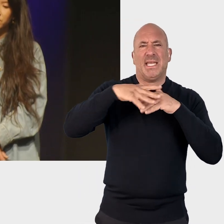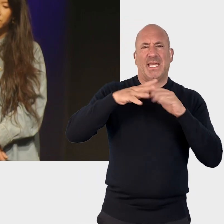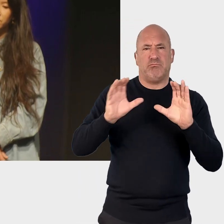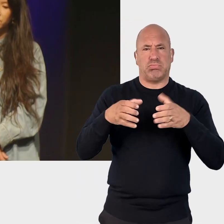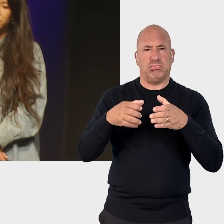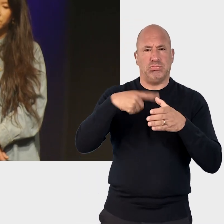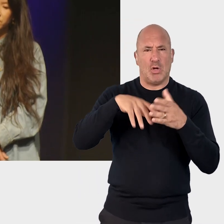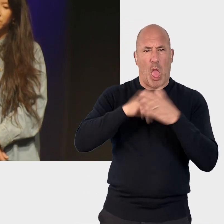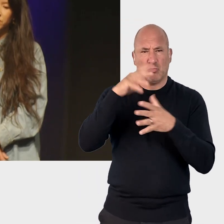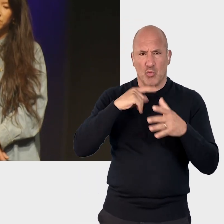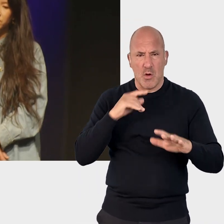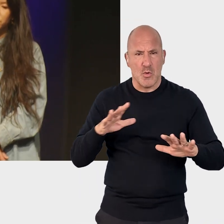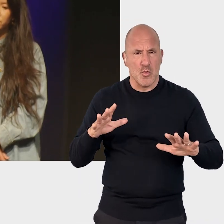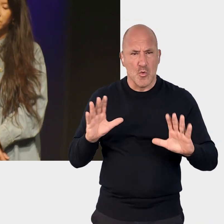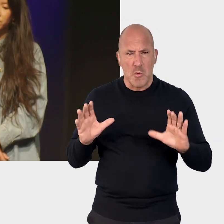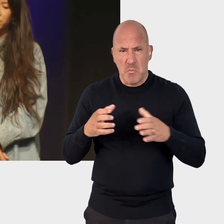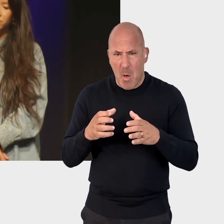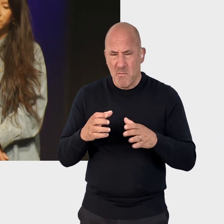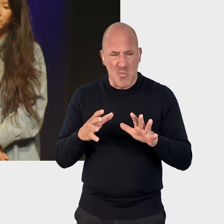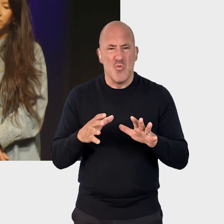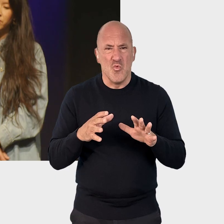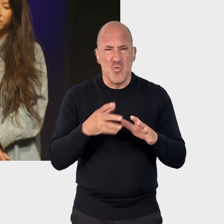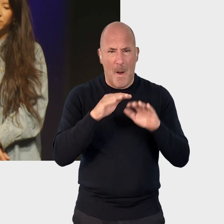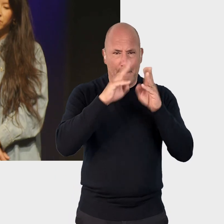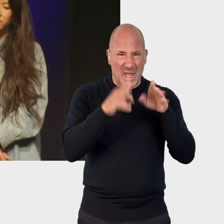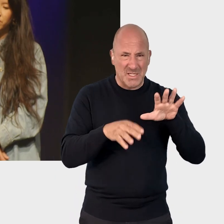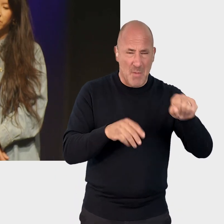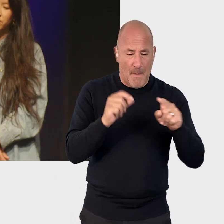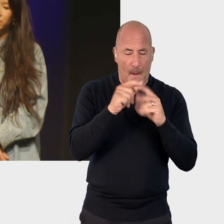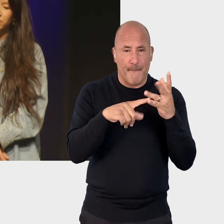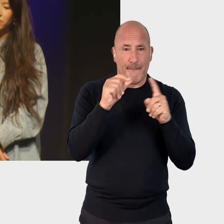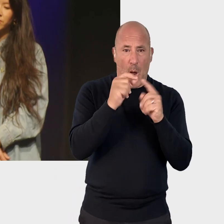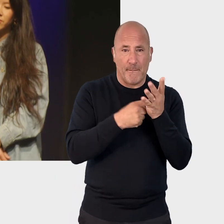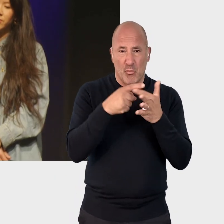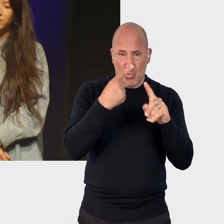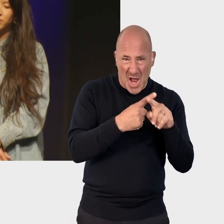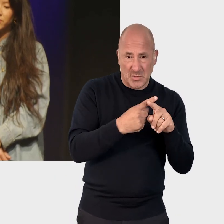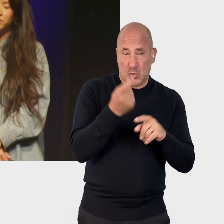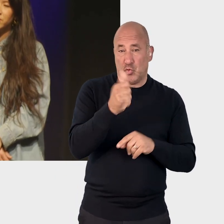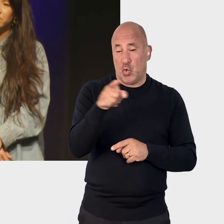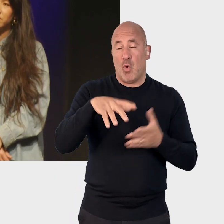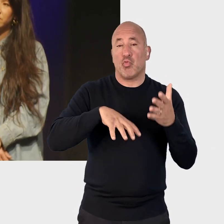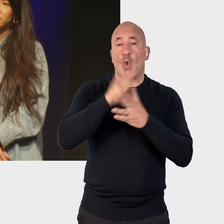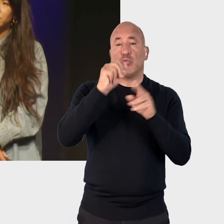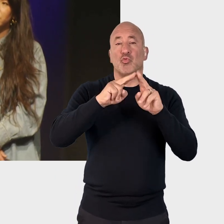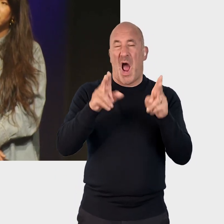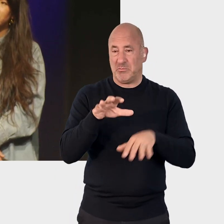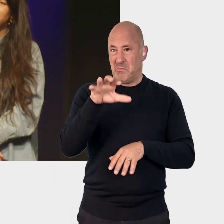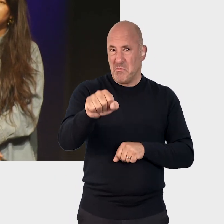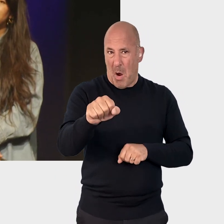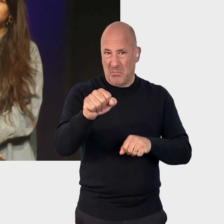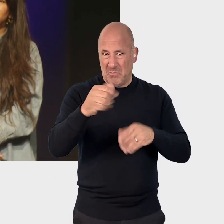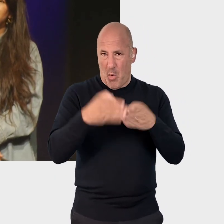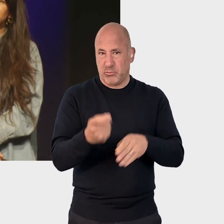bid has allowed the cultural community of the city to sort of coalesce and really sort of take root with buildings like